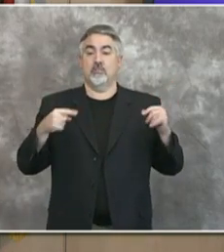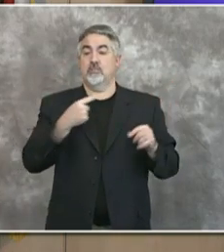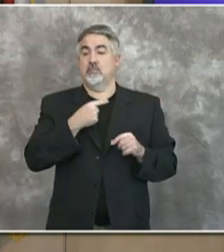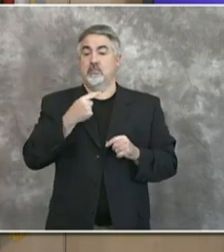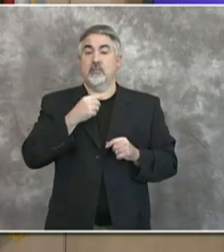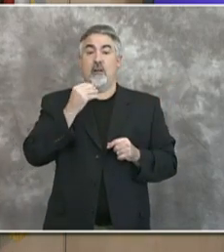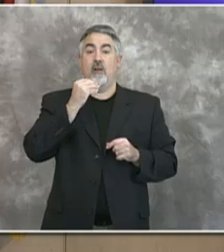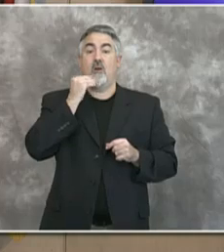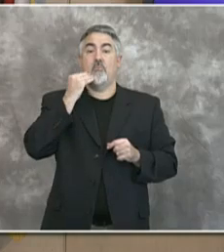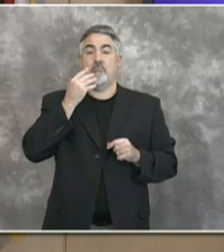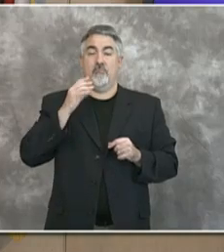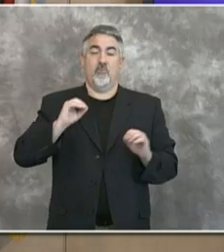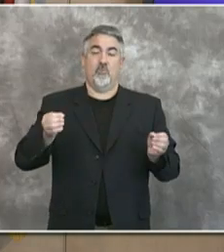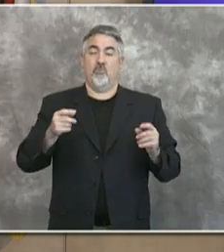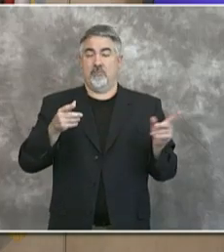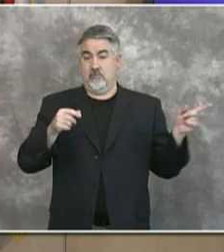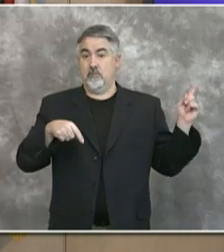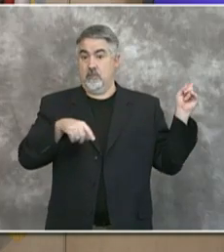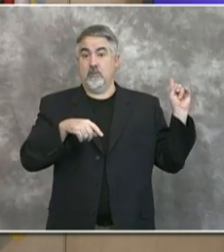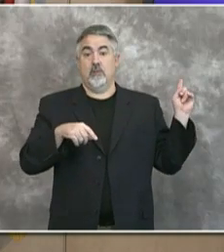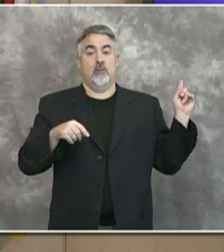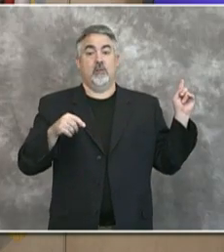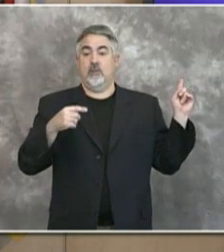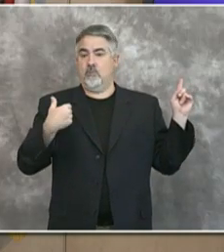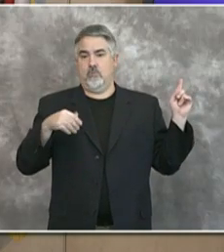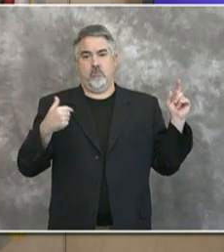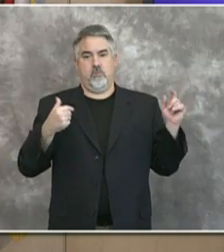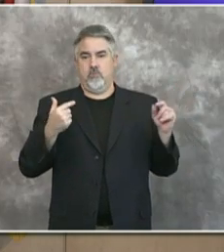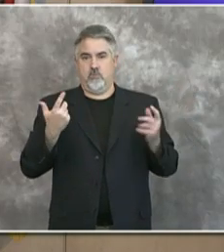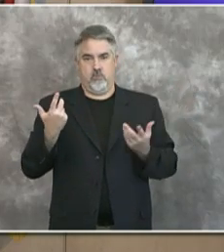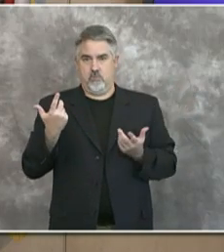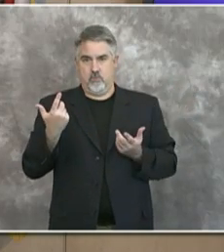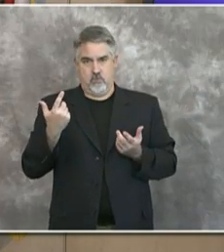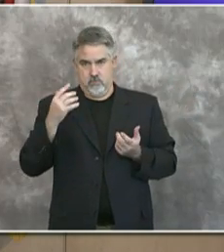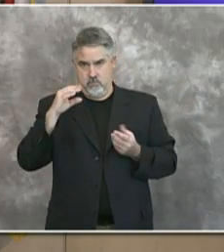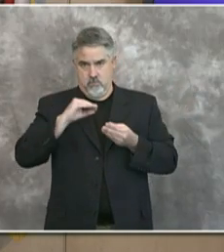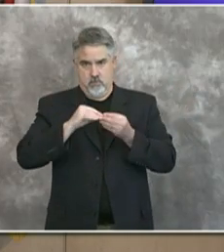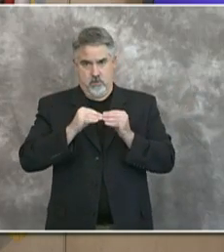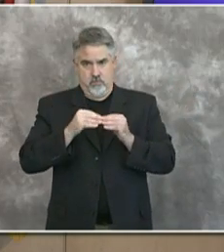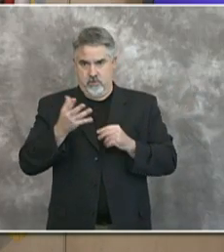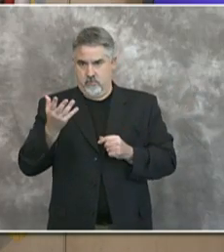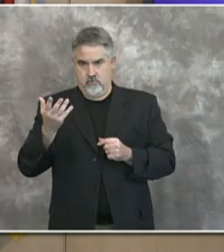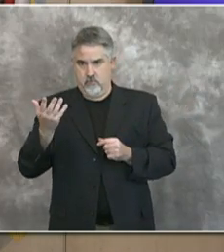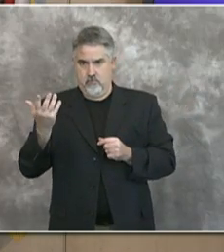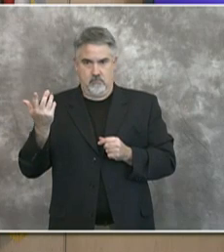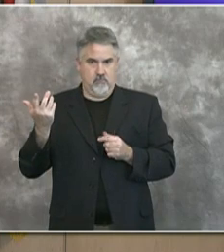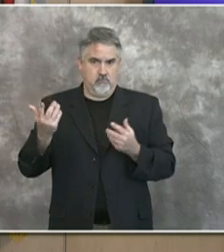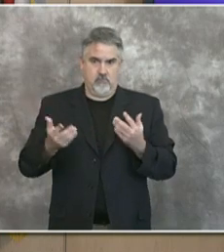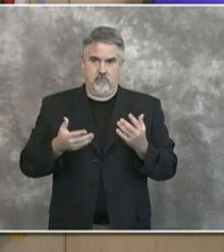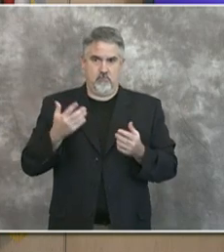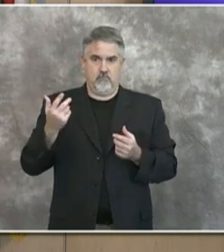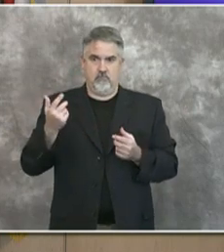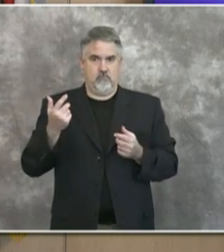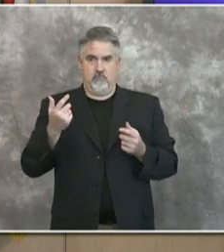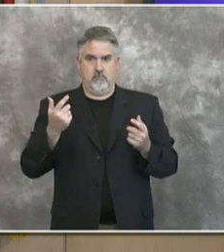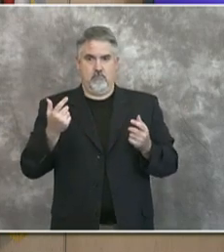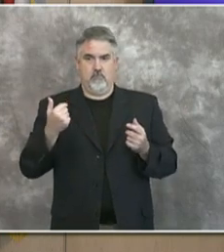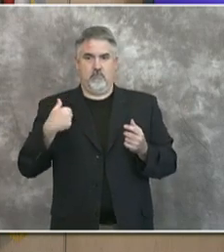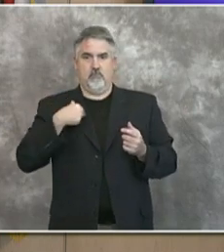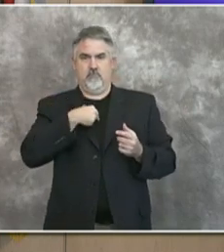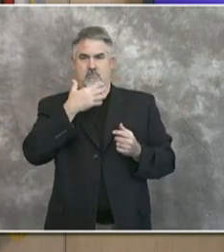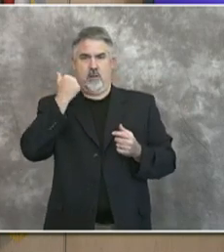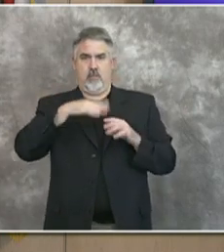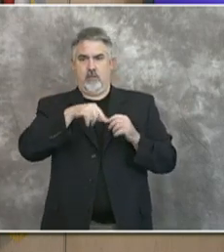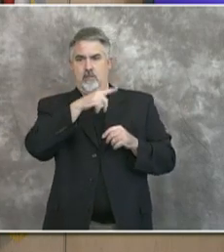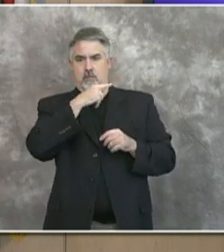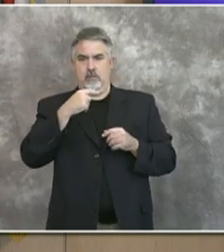shelters to be at almost the halfway point of the convention center capacity without a single positive test is incredibly encouraging. And